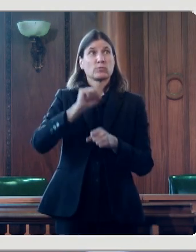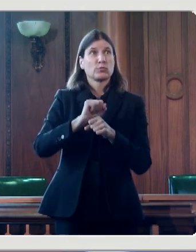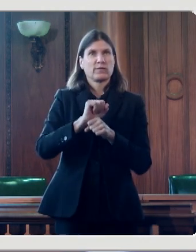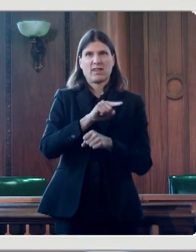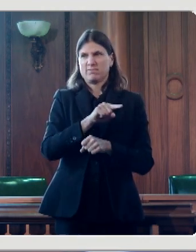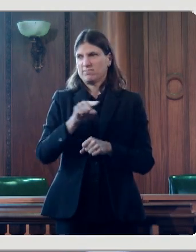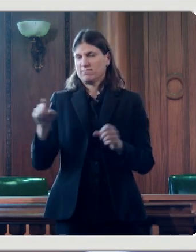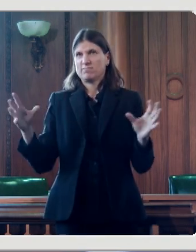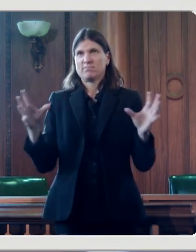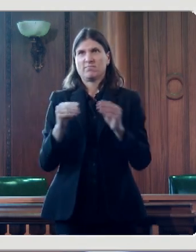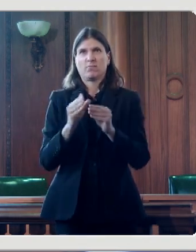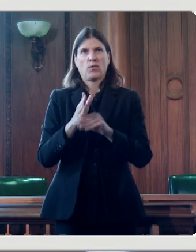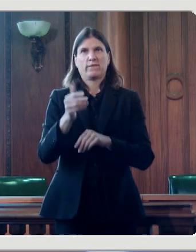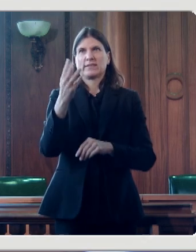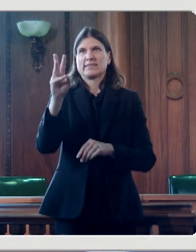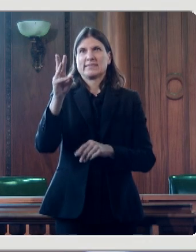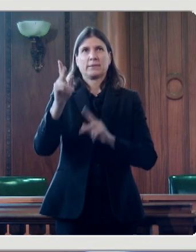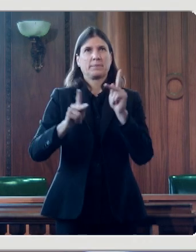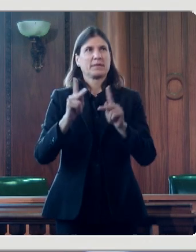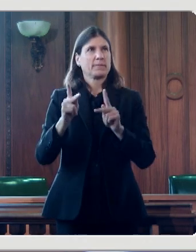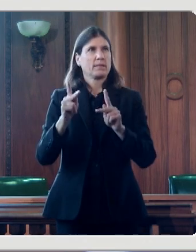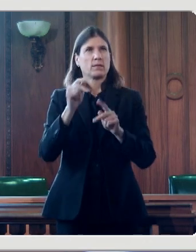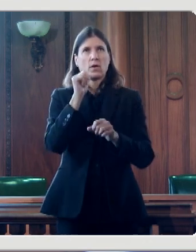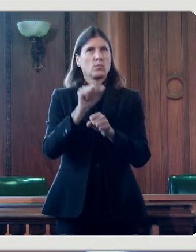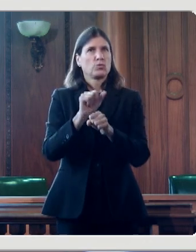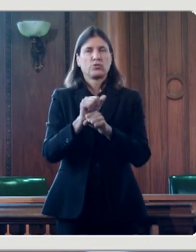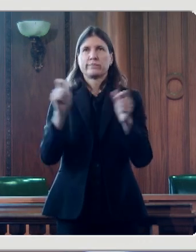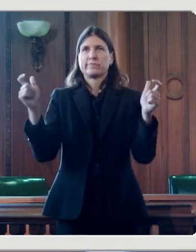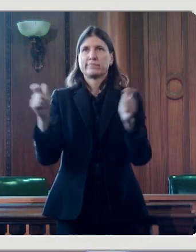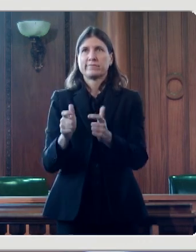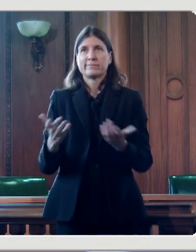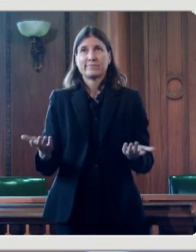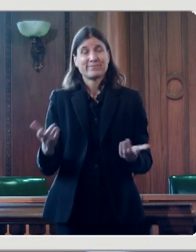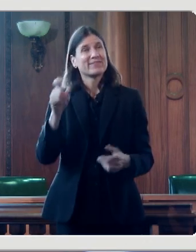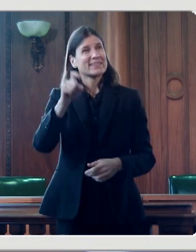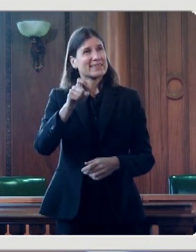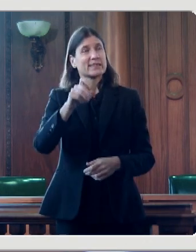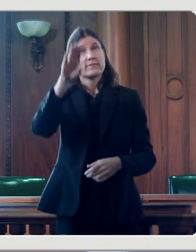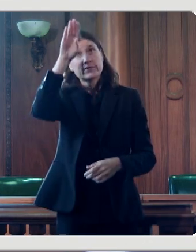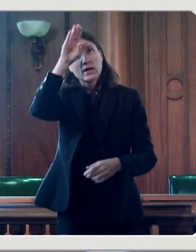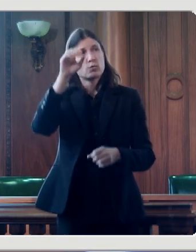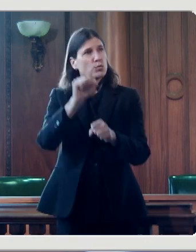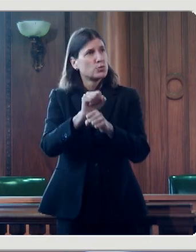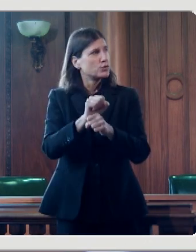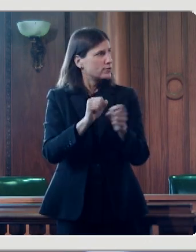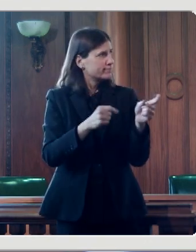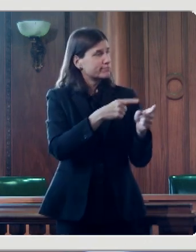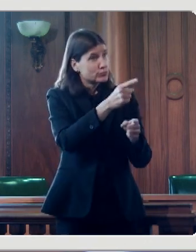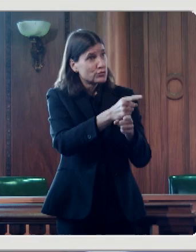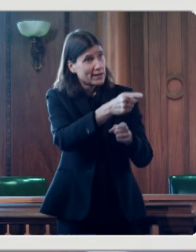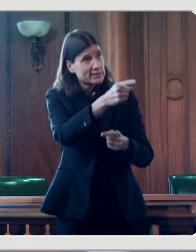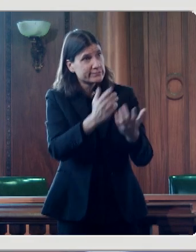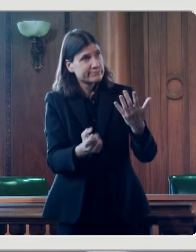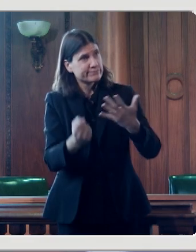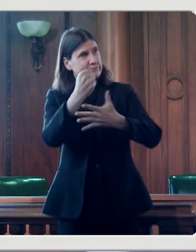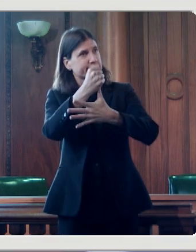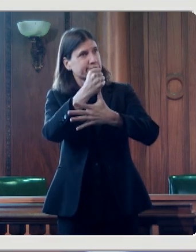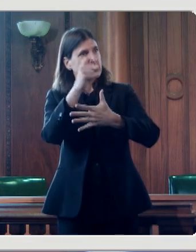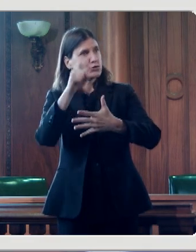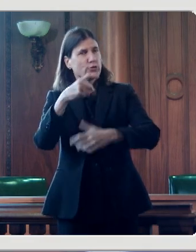move ASAP. Again, Commissioner Calvi, I commend you and your team. Great work you did on the Martin Luther